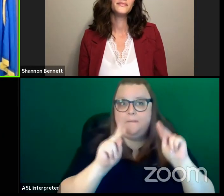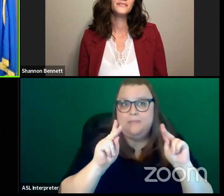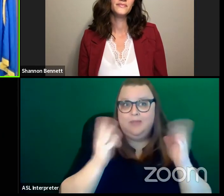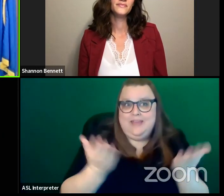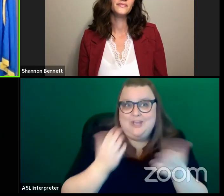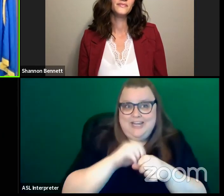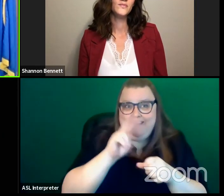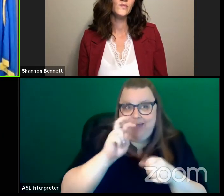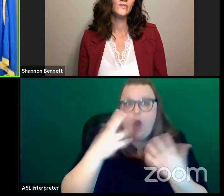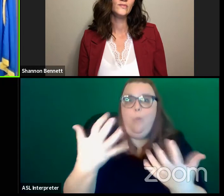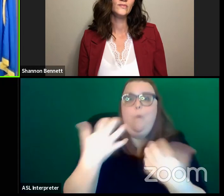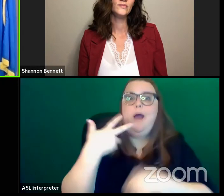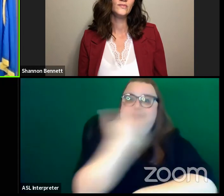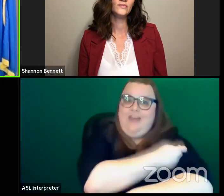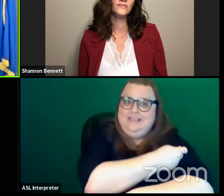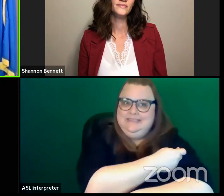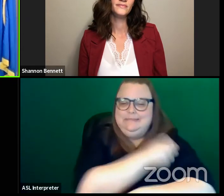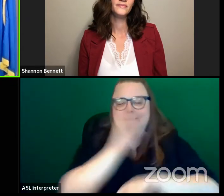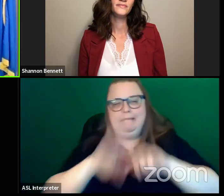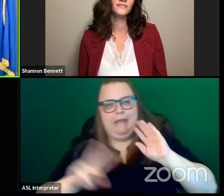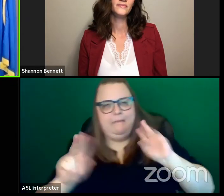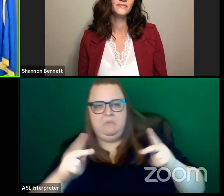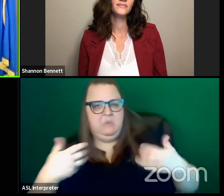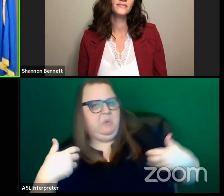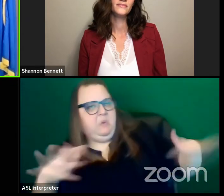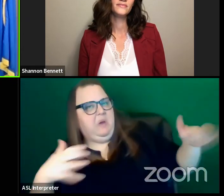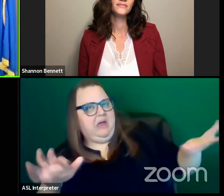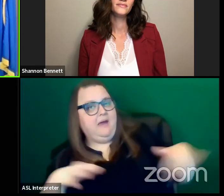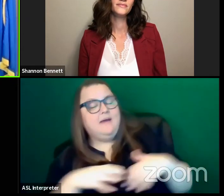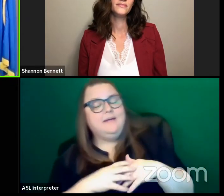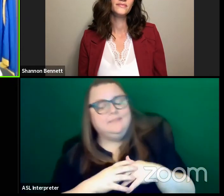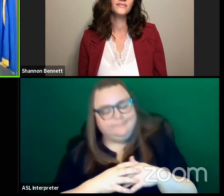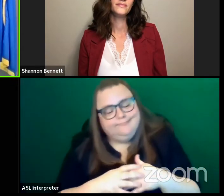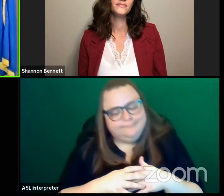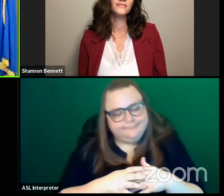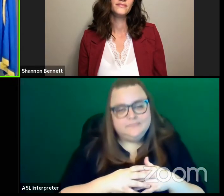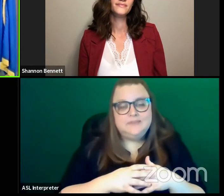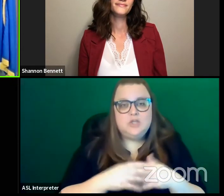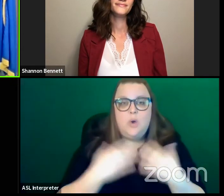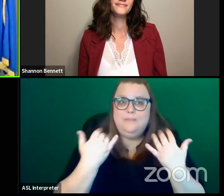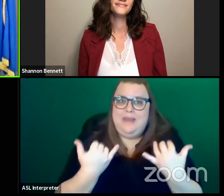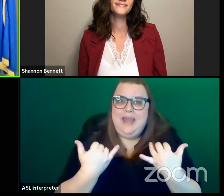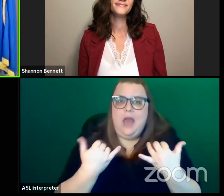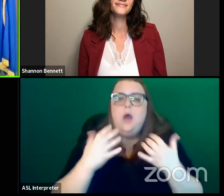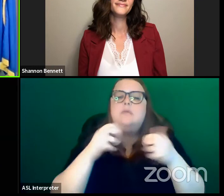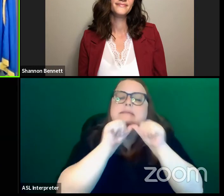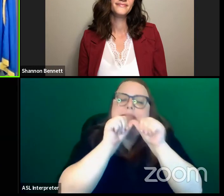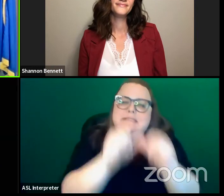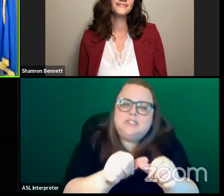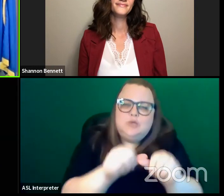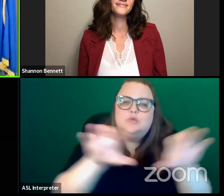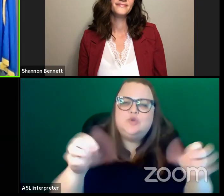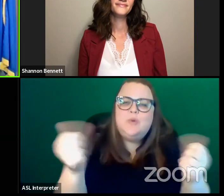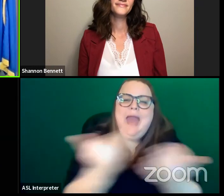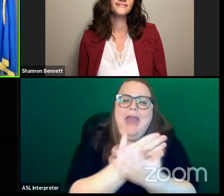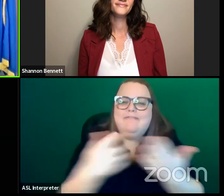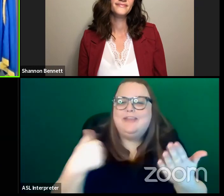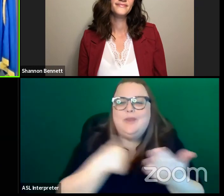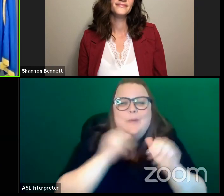a shortage on that side, not people not wanting to get it. So in the meantime, we need to continue doing everything that we were